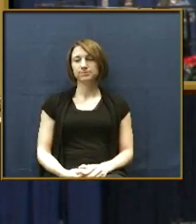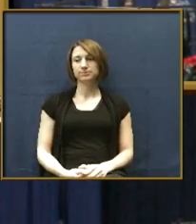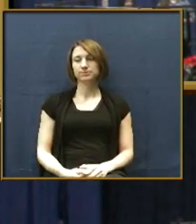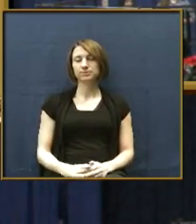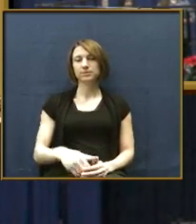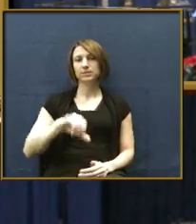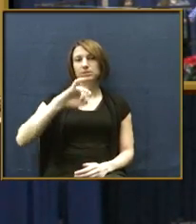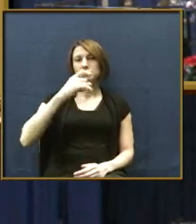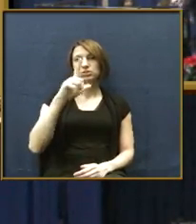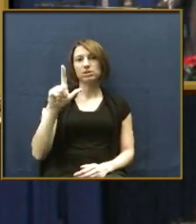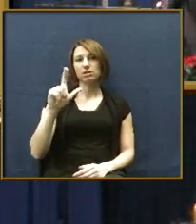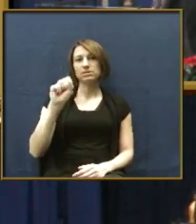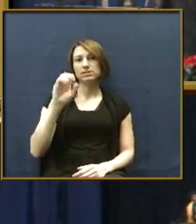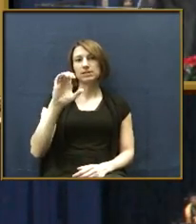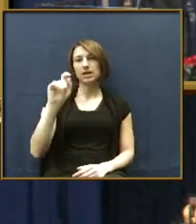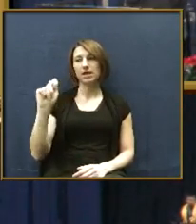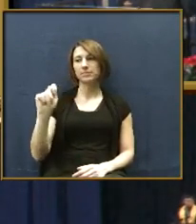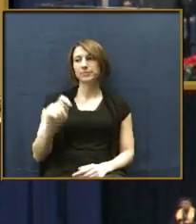Jill Scott.